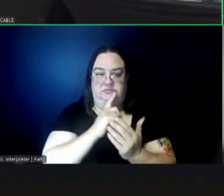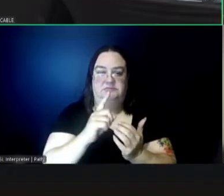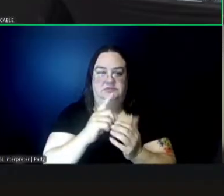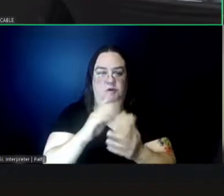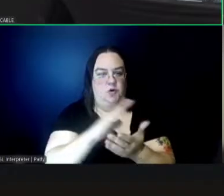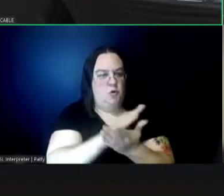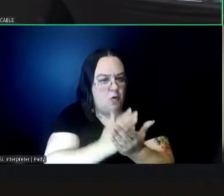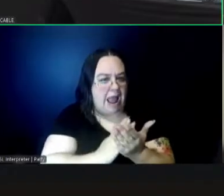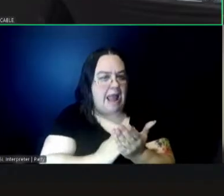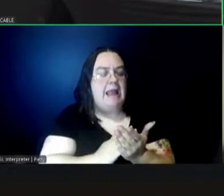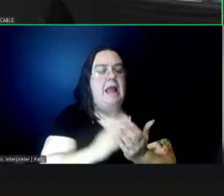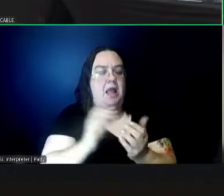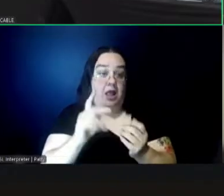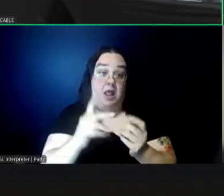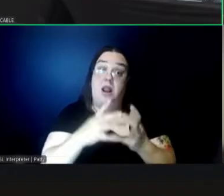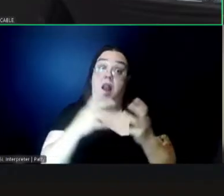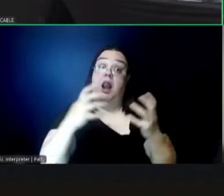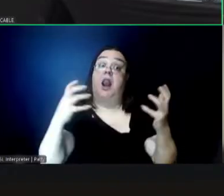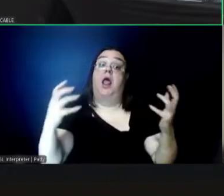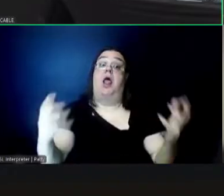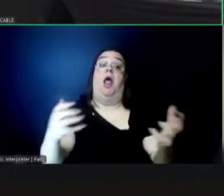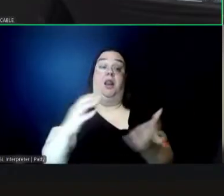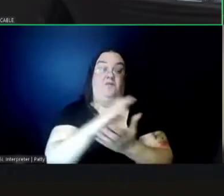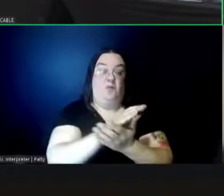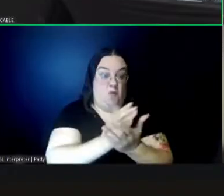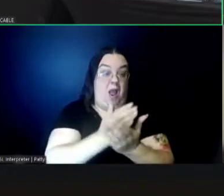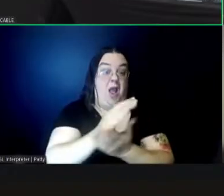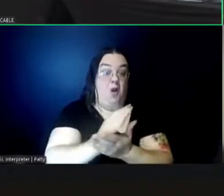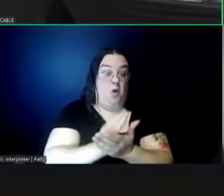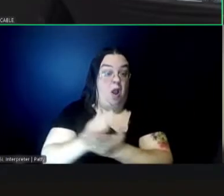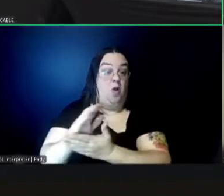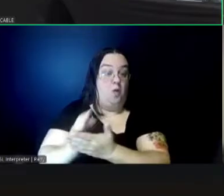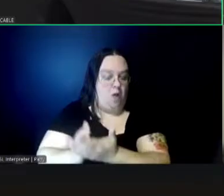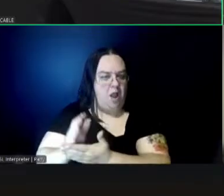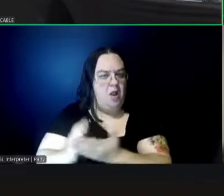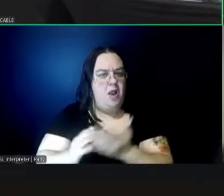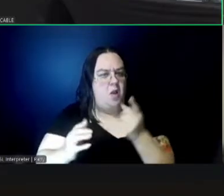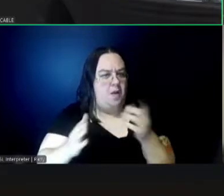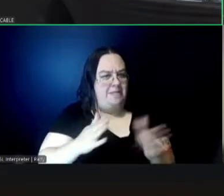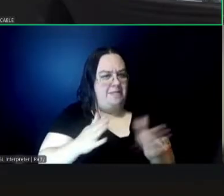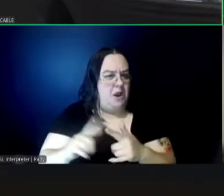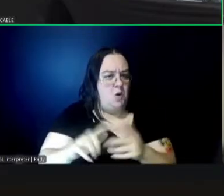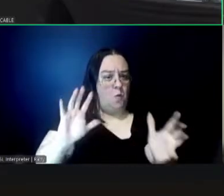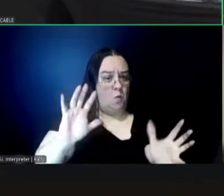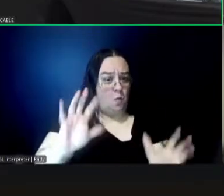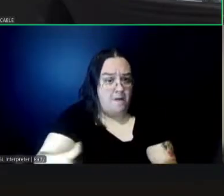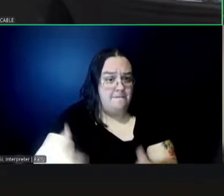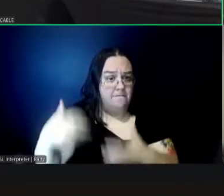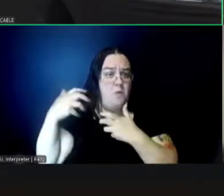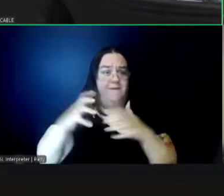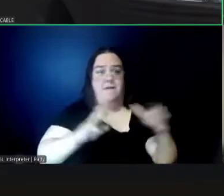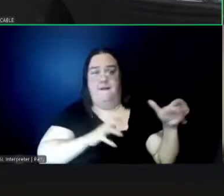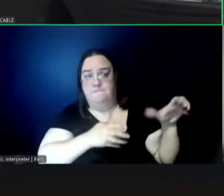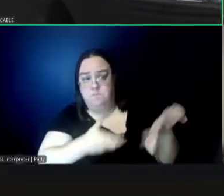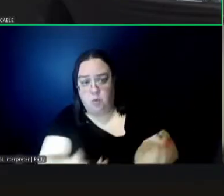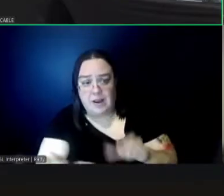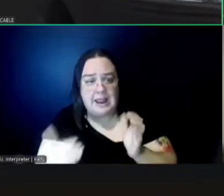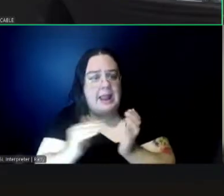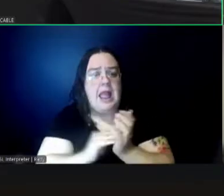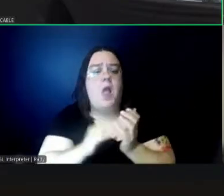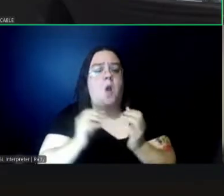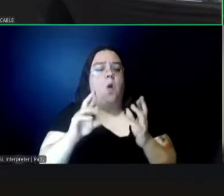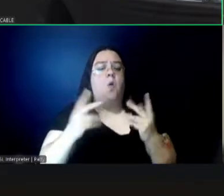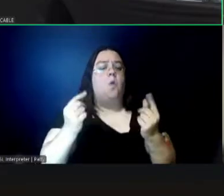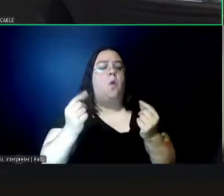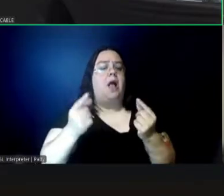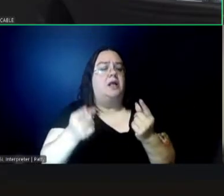are a ton of cracks. Are you all going to remove the concrete and re-pour? Or, I mean, what's your